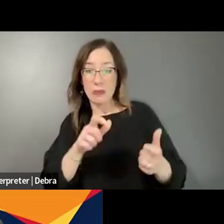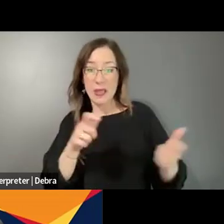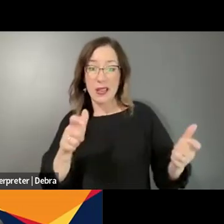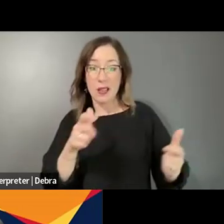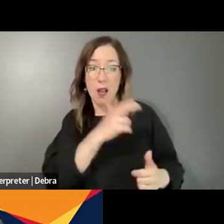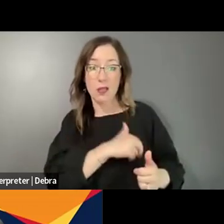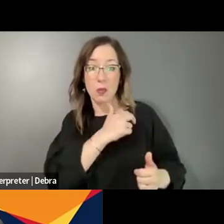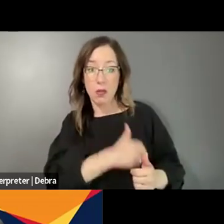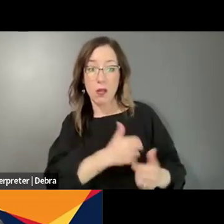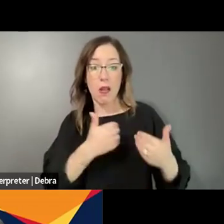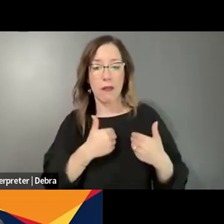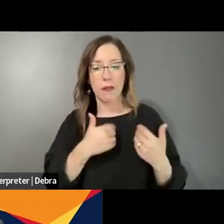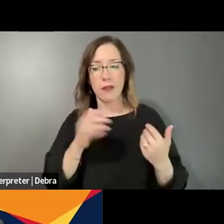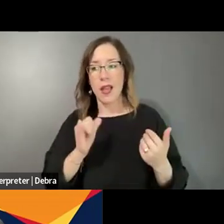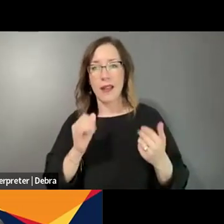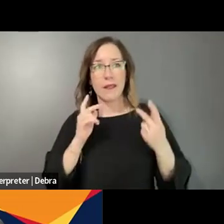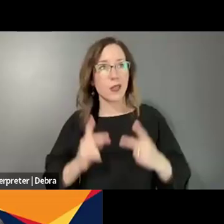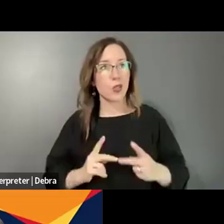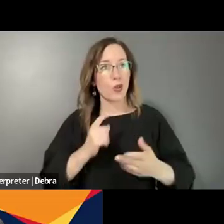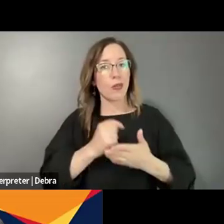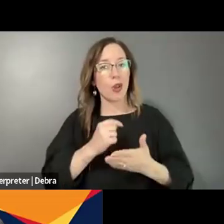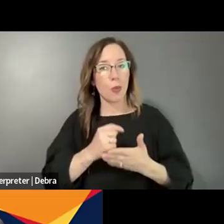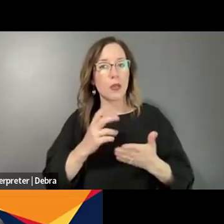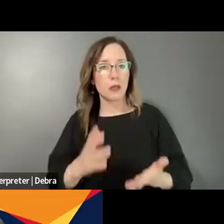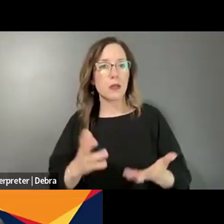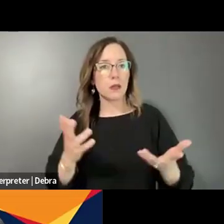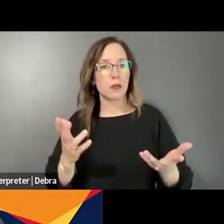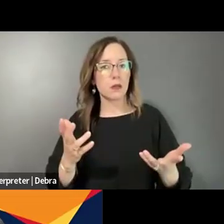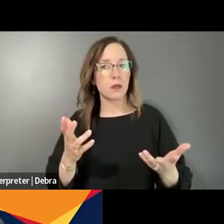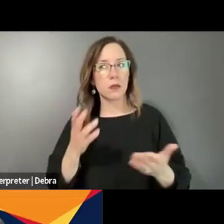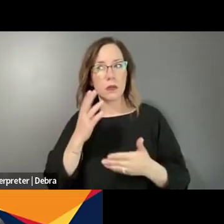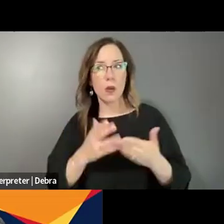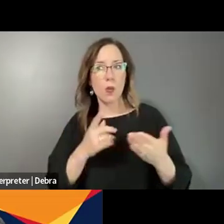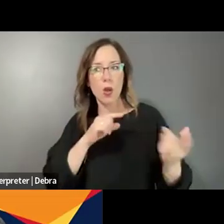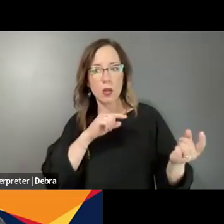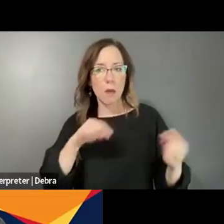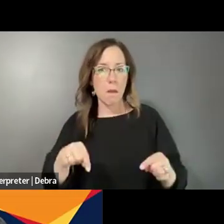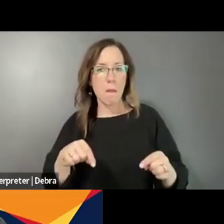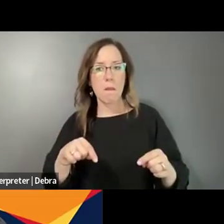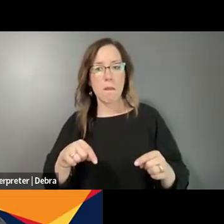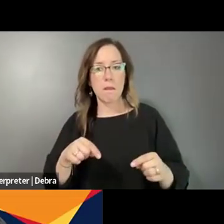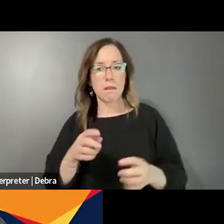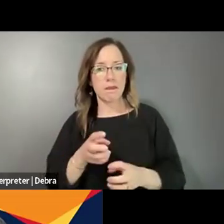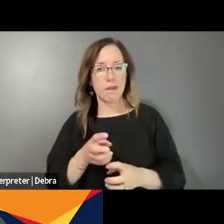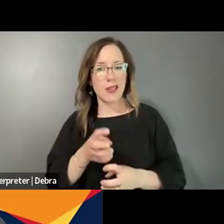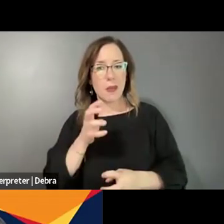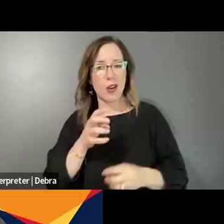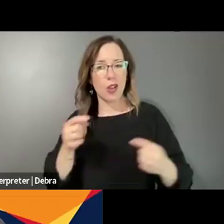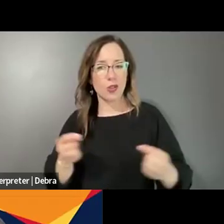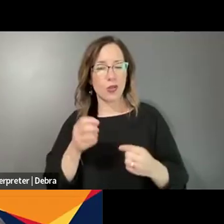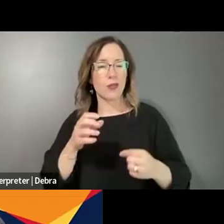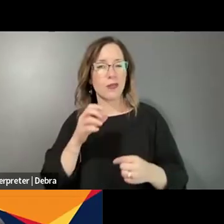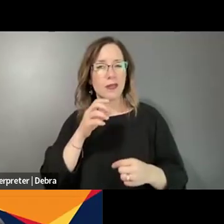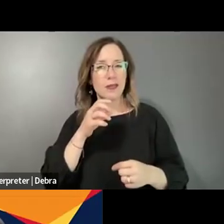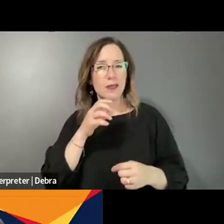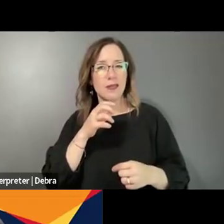that also have like physical therapists in there, that when somebody is coming in with a spinal cord injury or elderly or